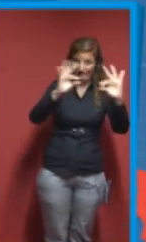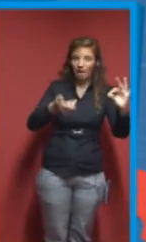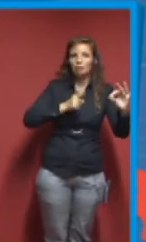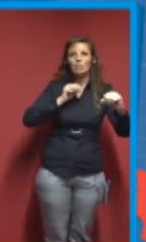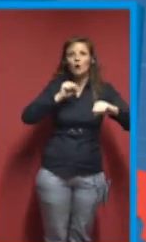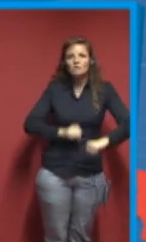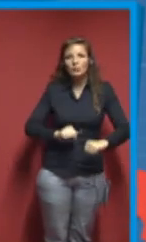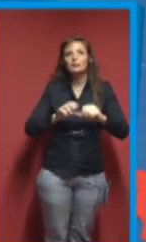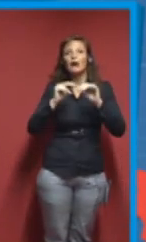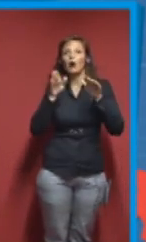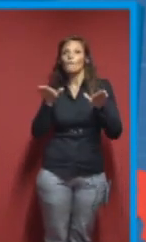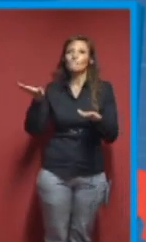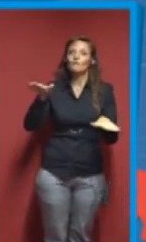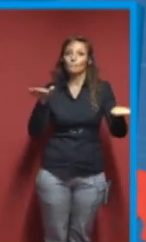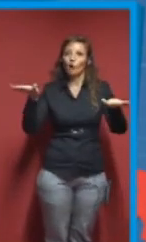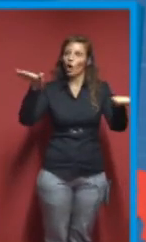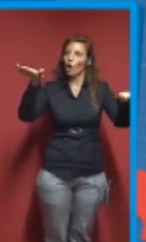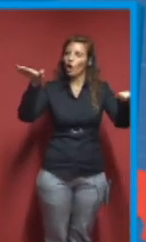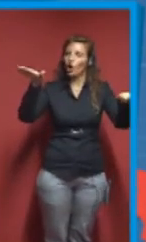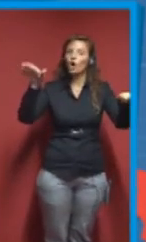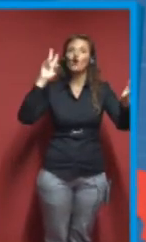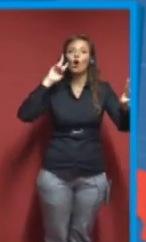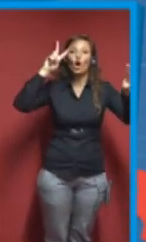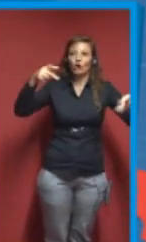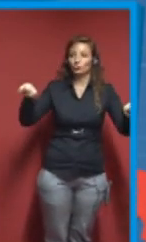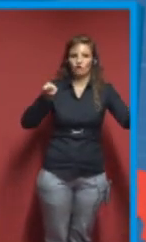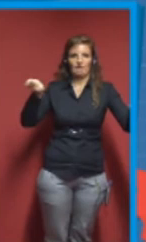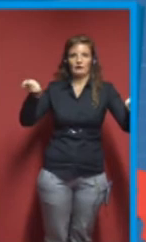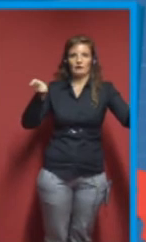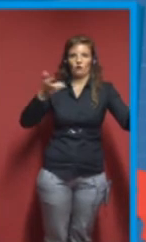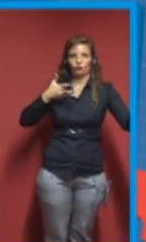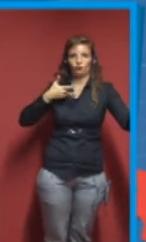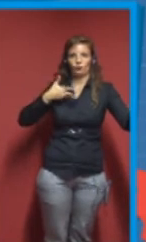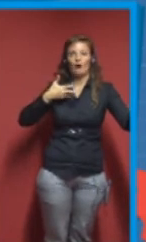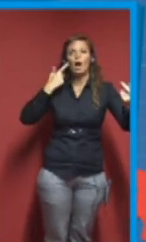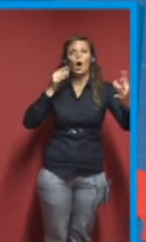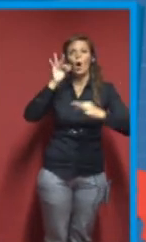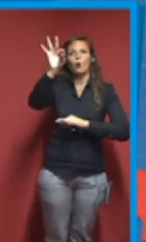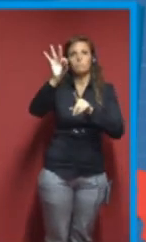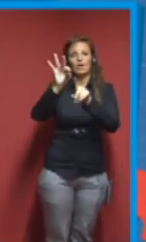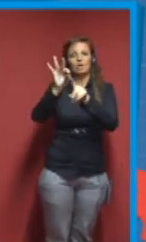thrusters. And instead of me telling you exactly what the goal is, let me have Gio